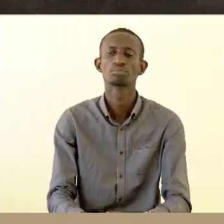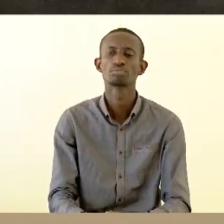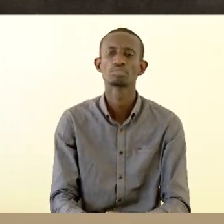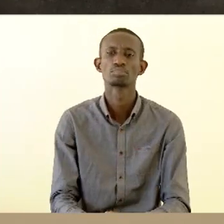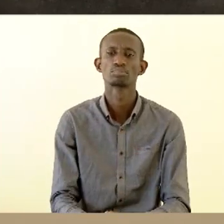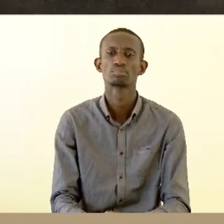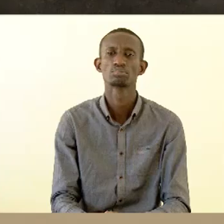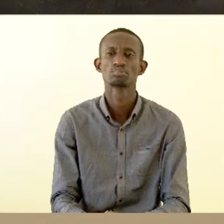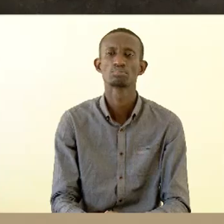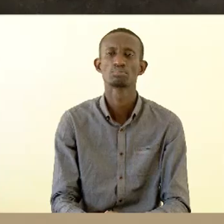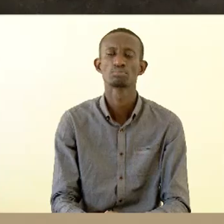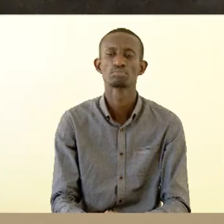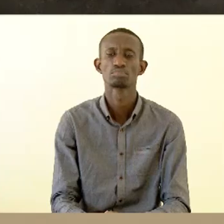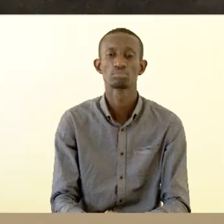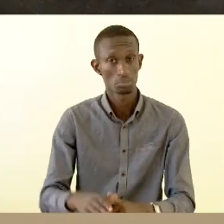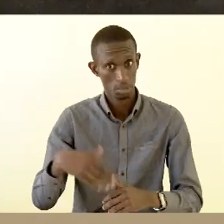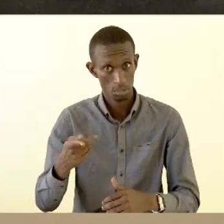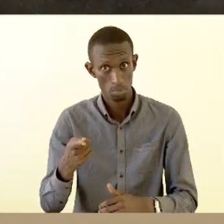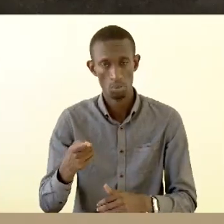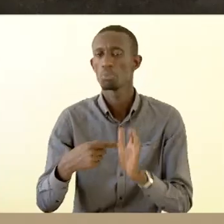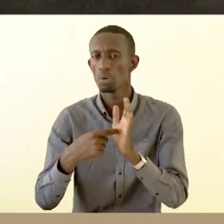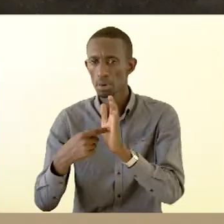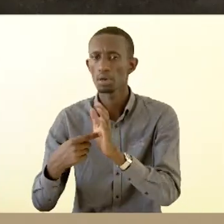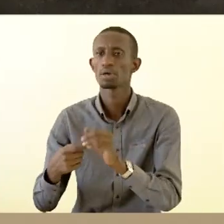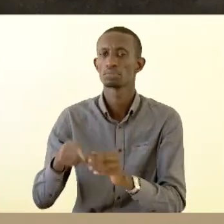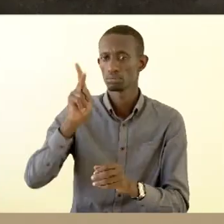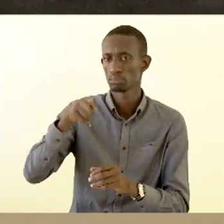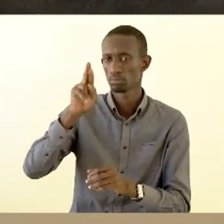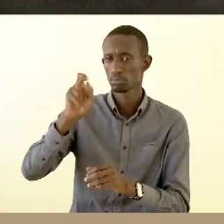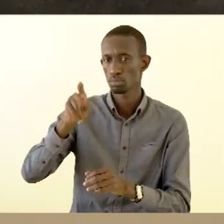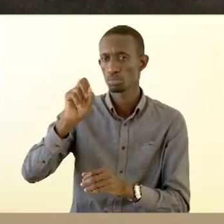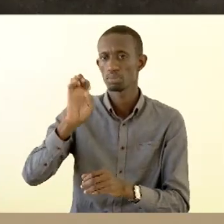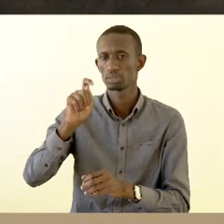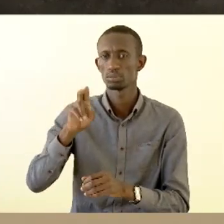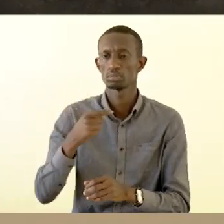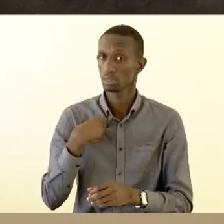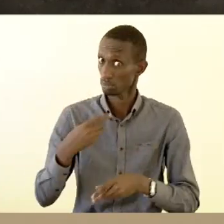and give their respective properties. So I give you the first